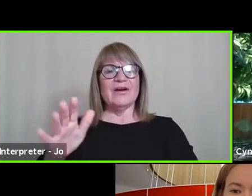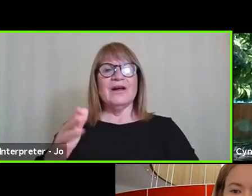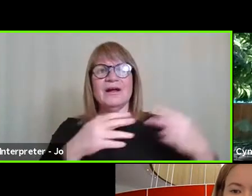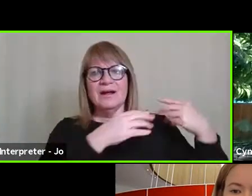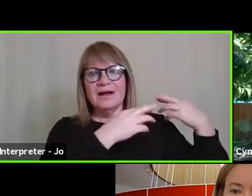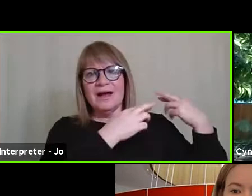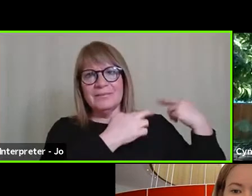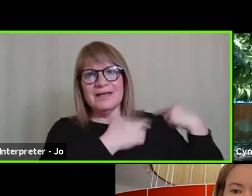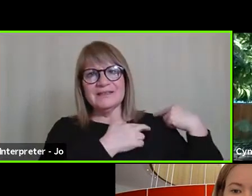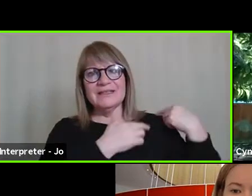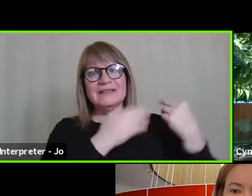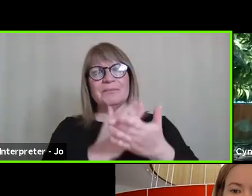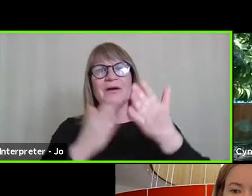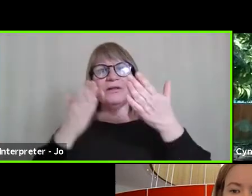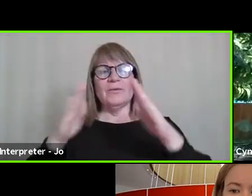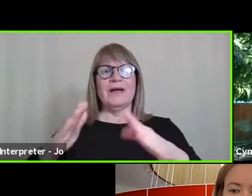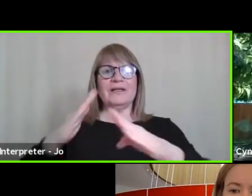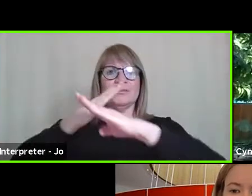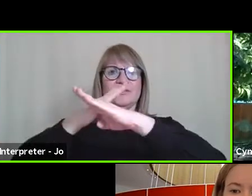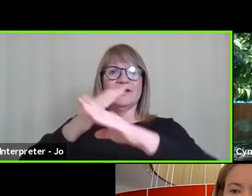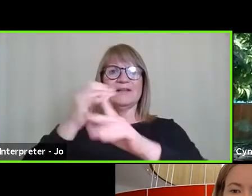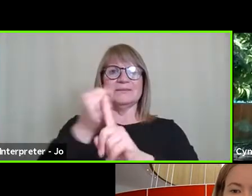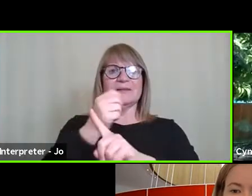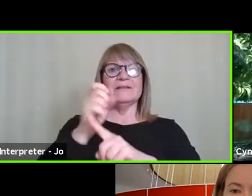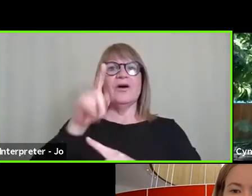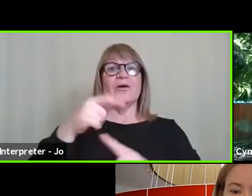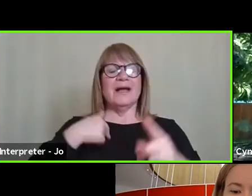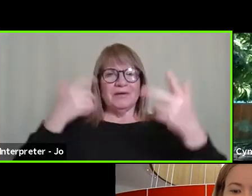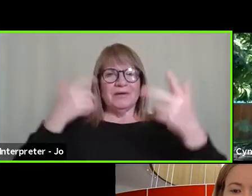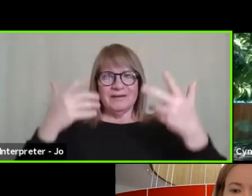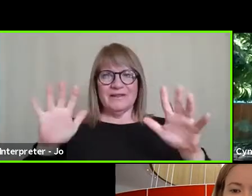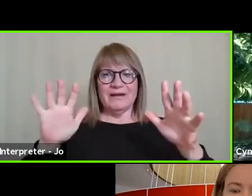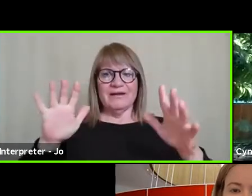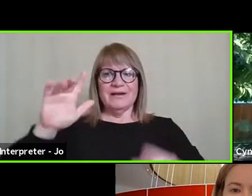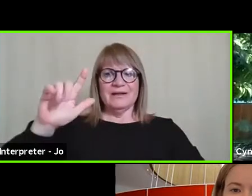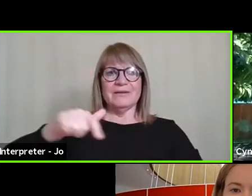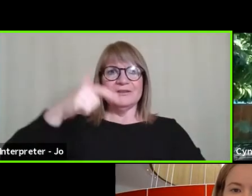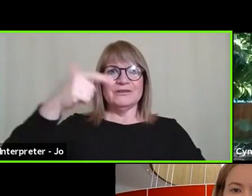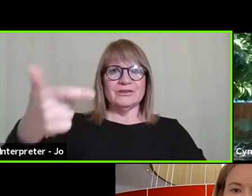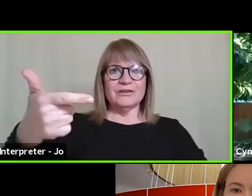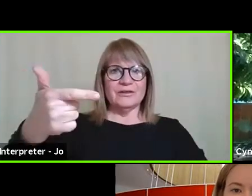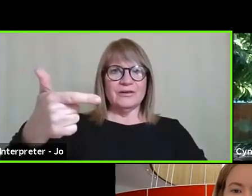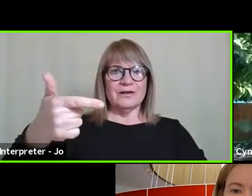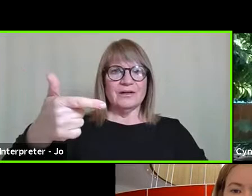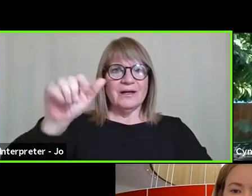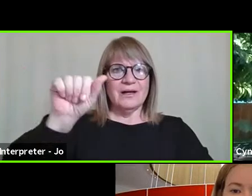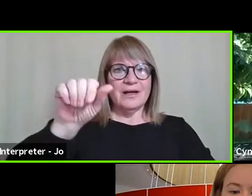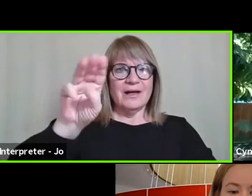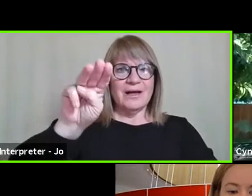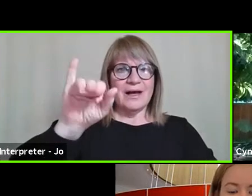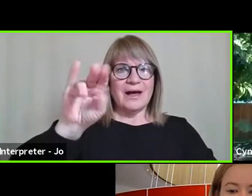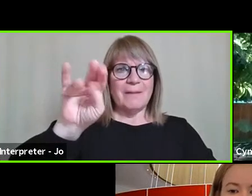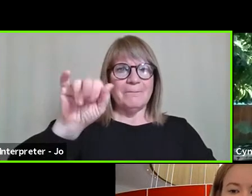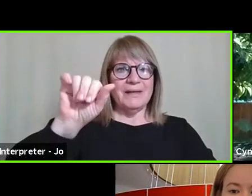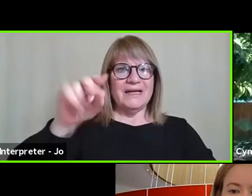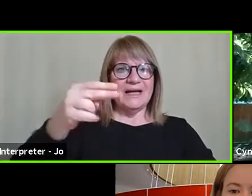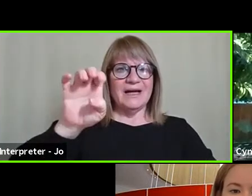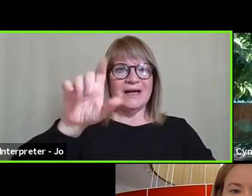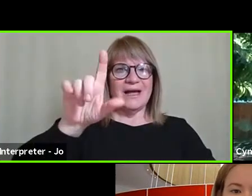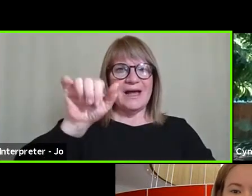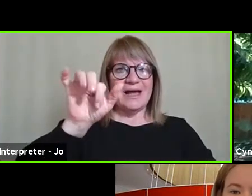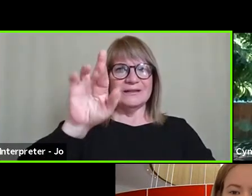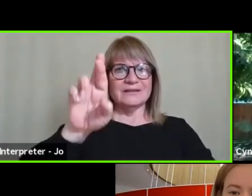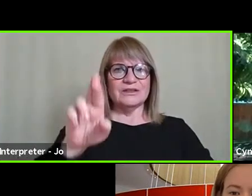abuse okay so i'm going to leave it there and i want to turn it over to amina elser and i should say that justice now which is